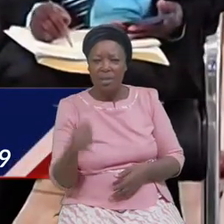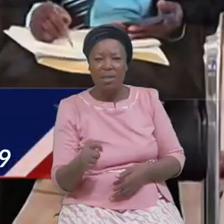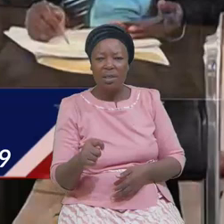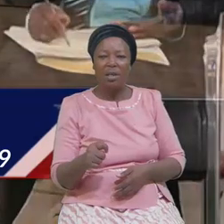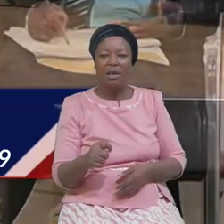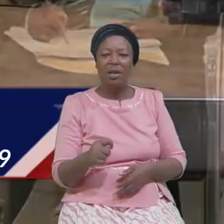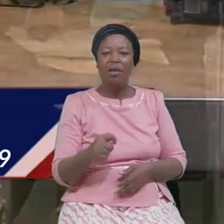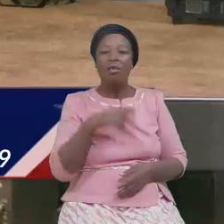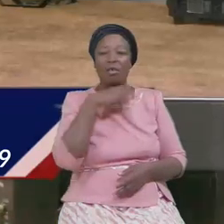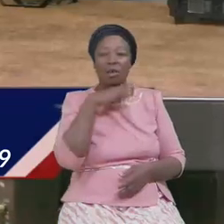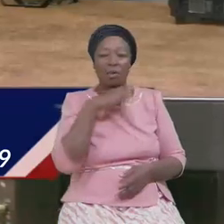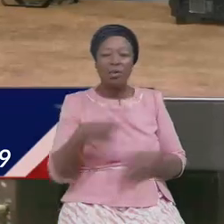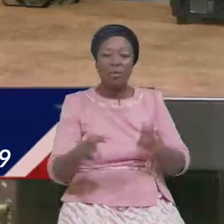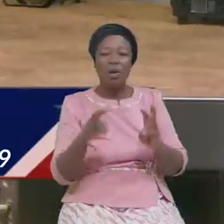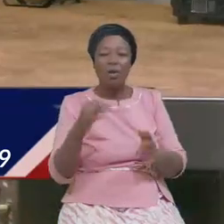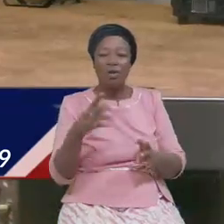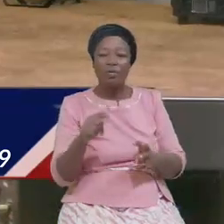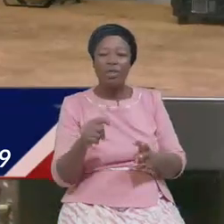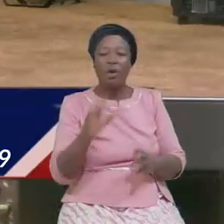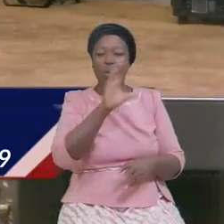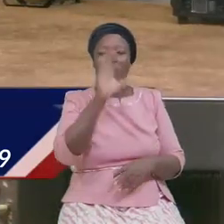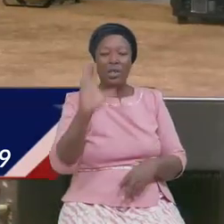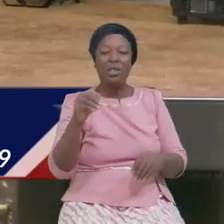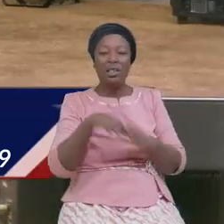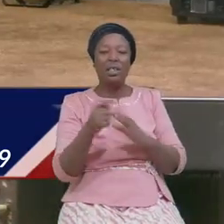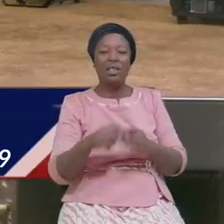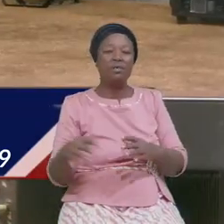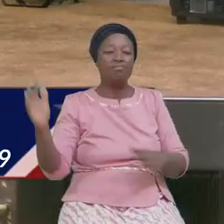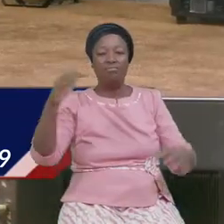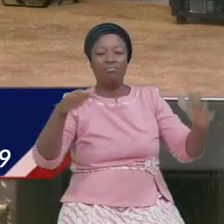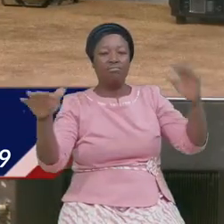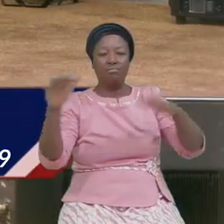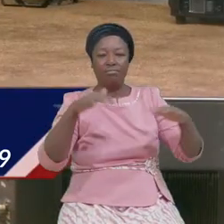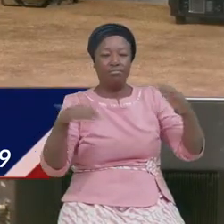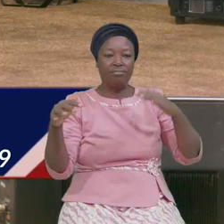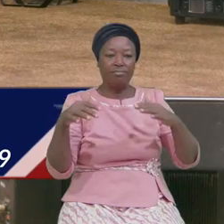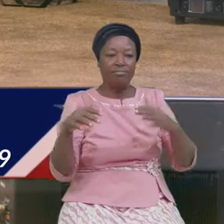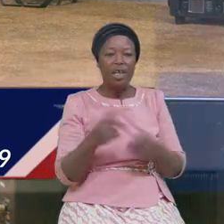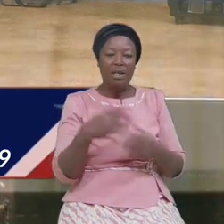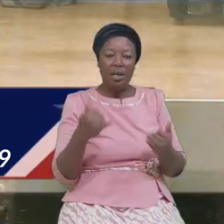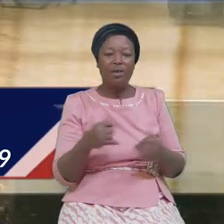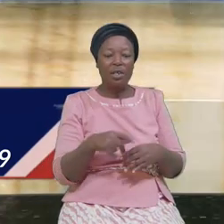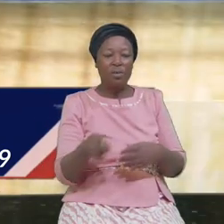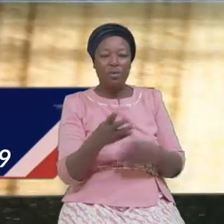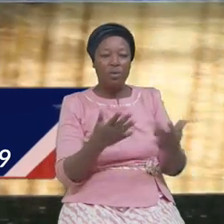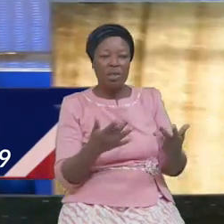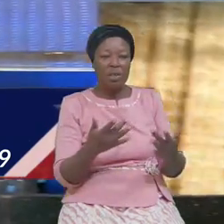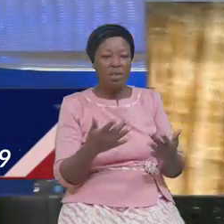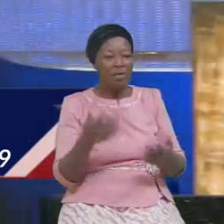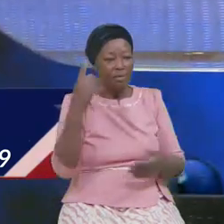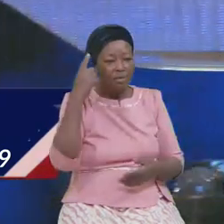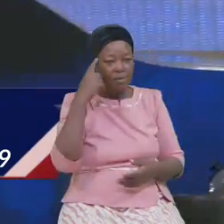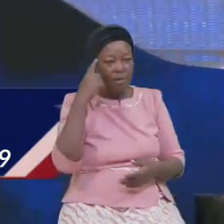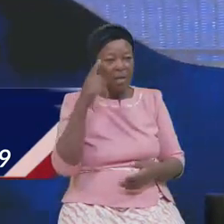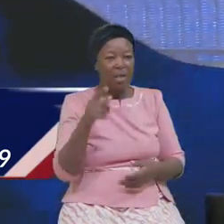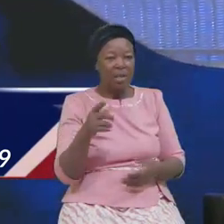works. They waited not for his counsel. All those people that received the great miracle